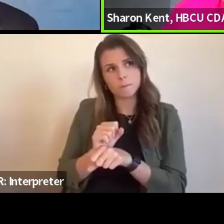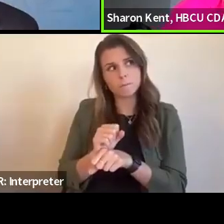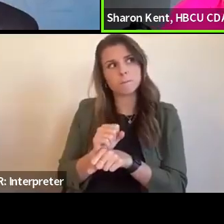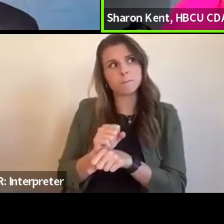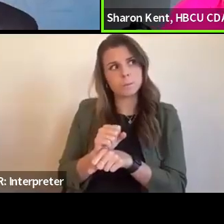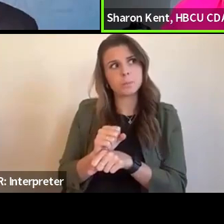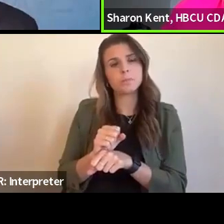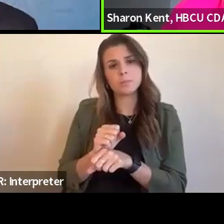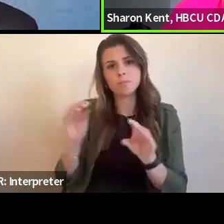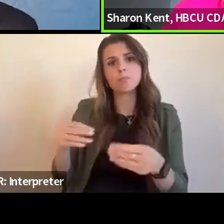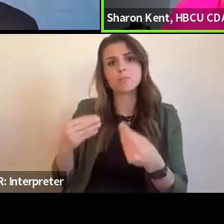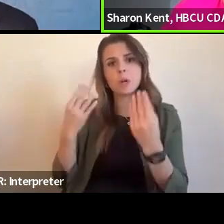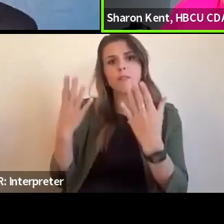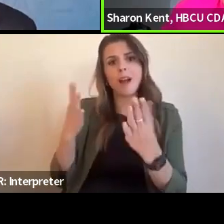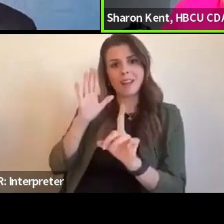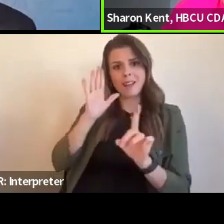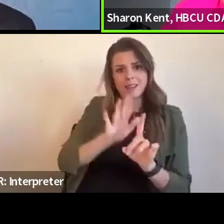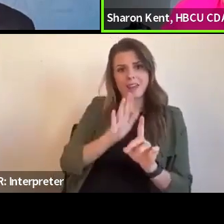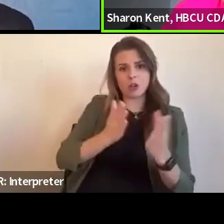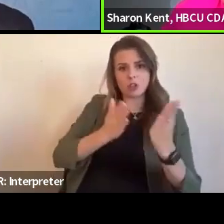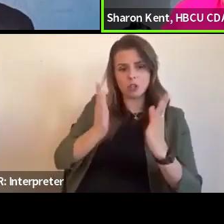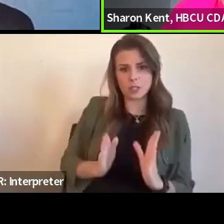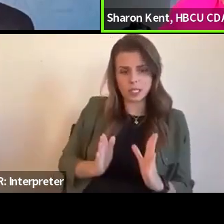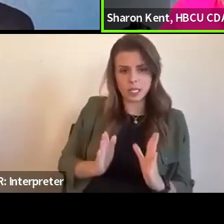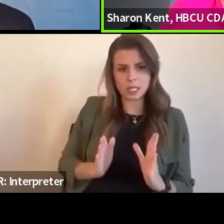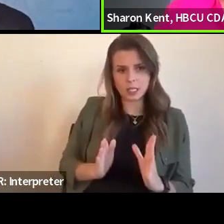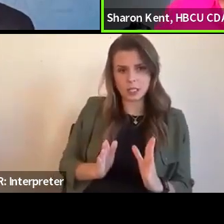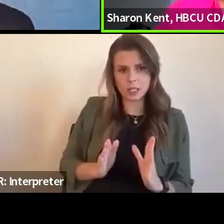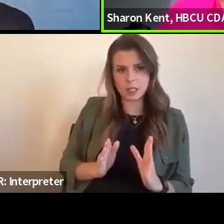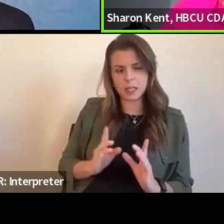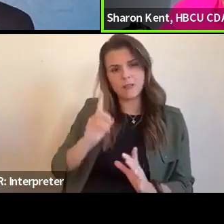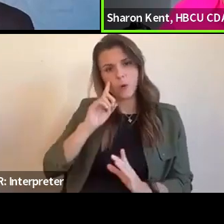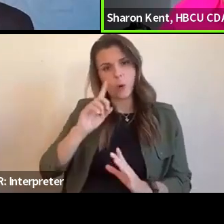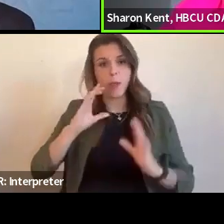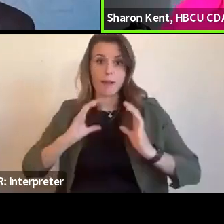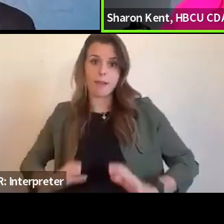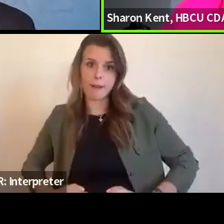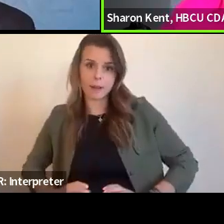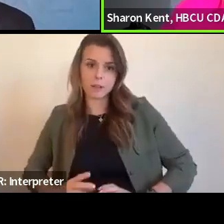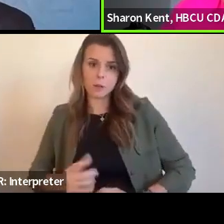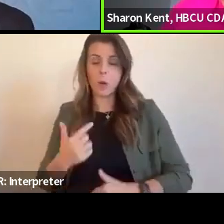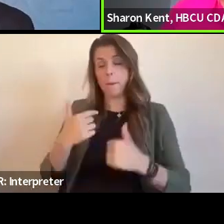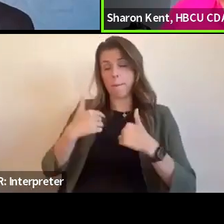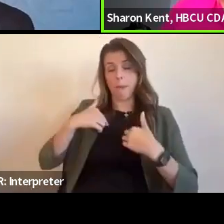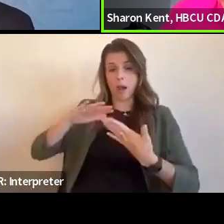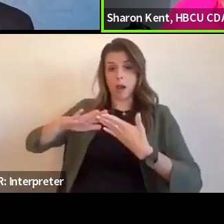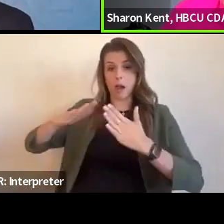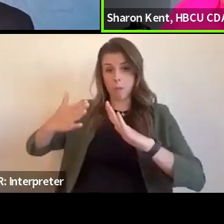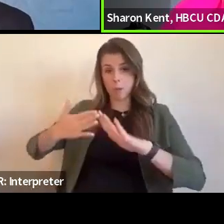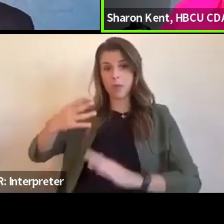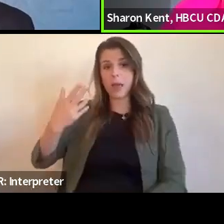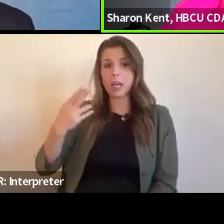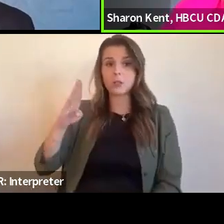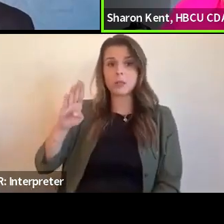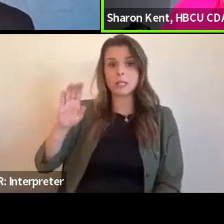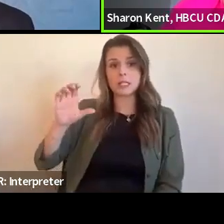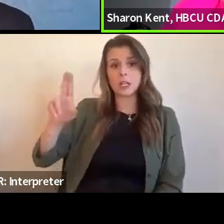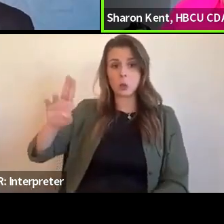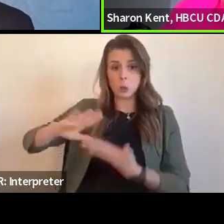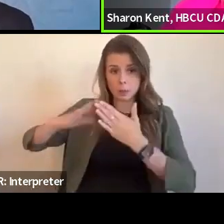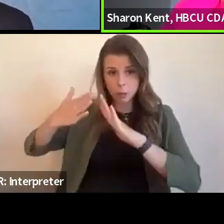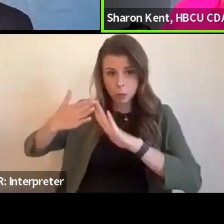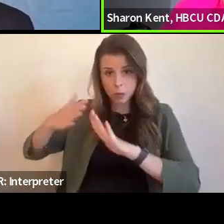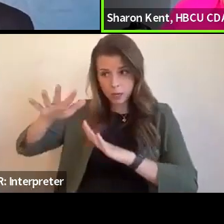in providing their services, especially to the constituency that I serve in the HBCU community, and that's